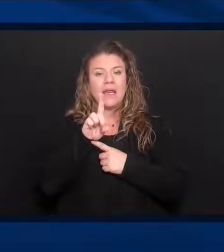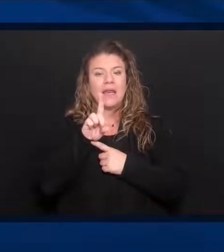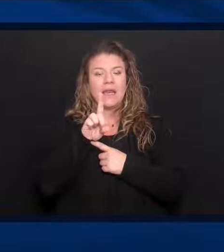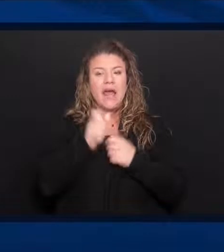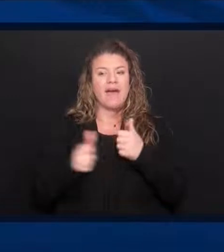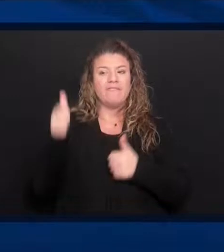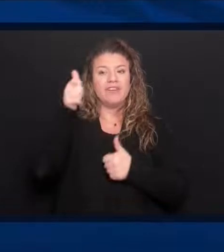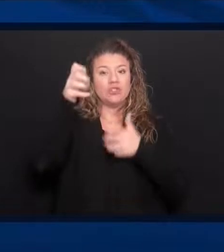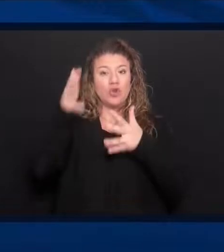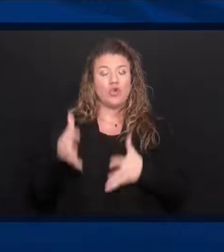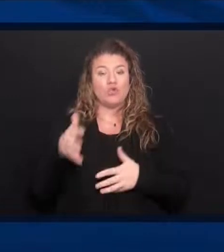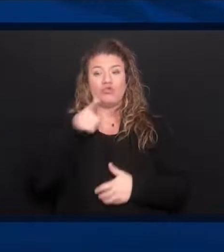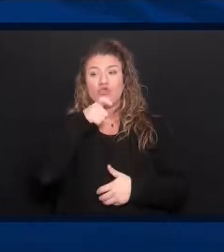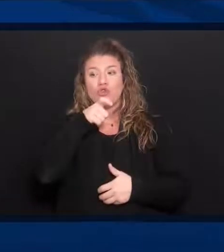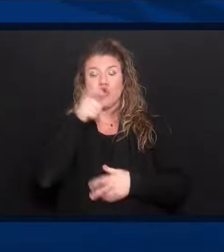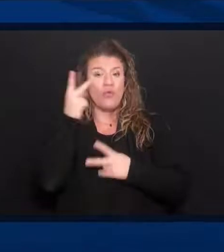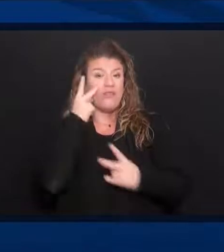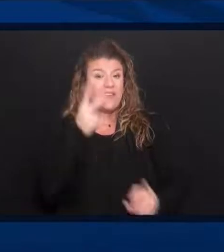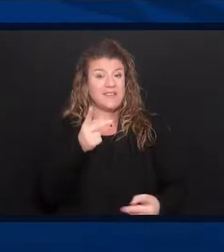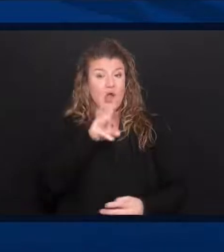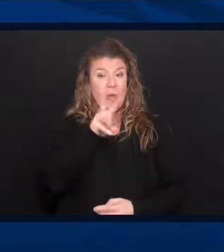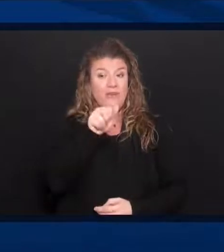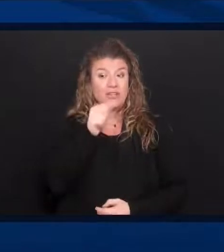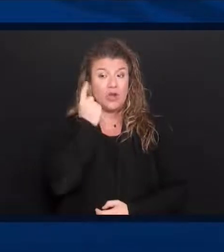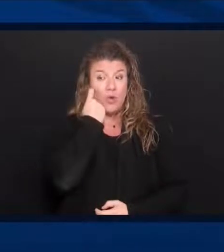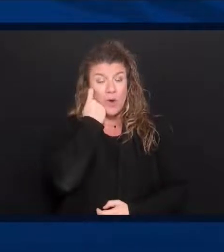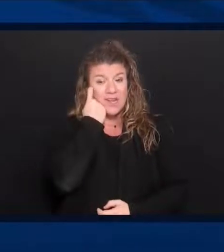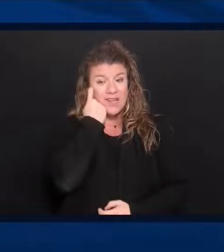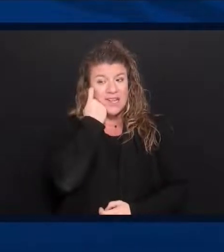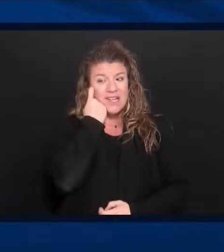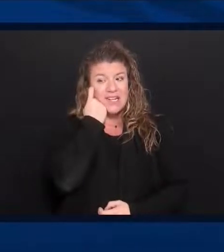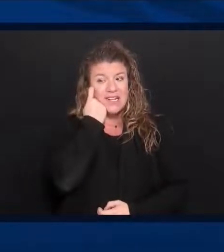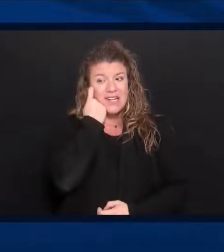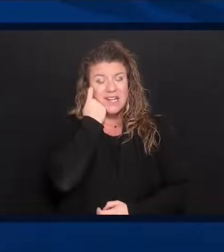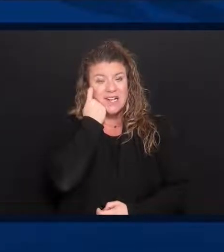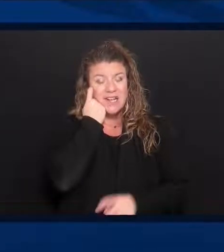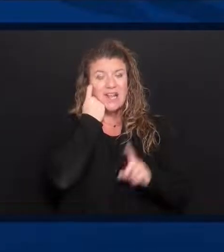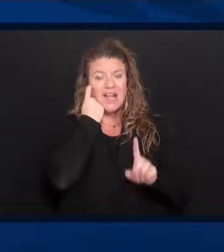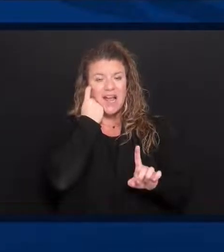who visited West Virginia recently, walking back